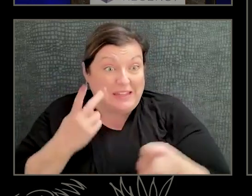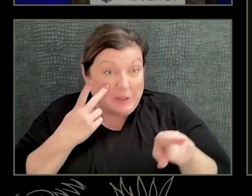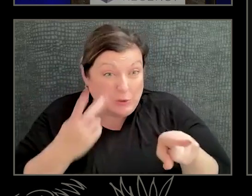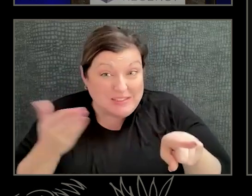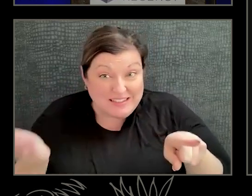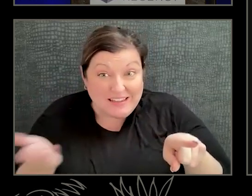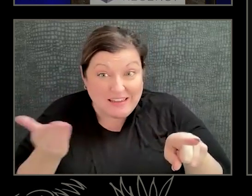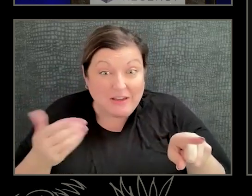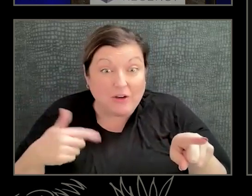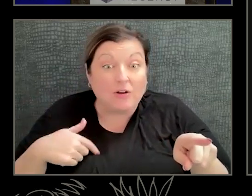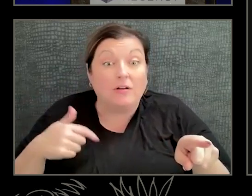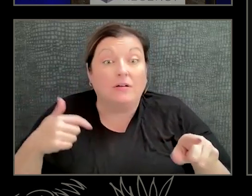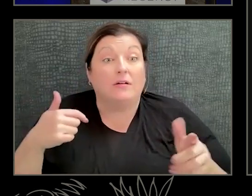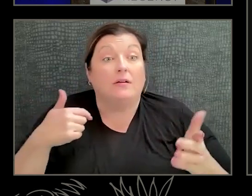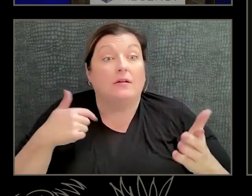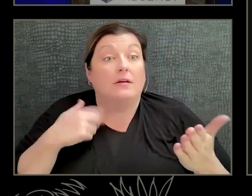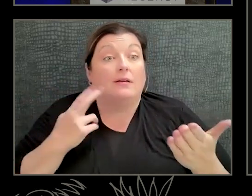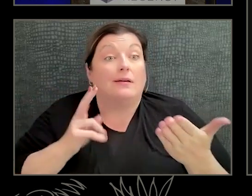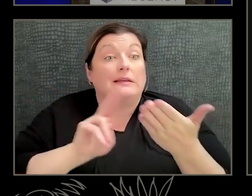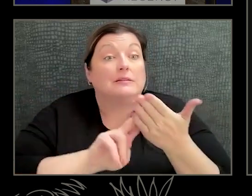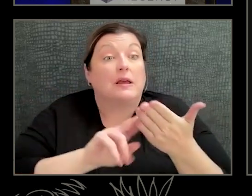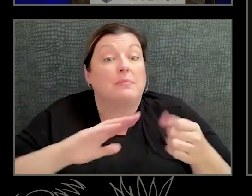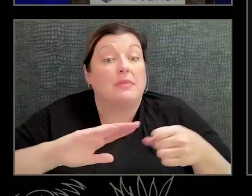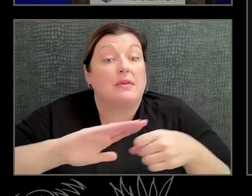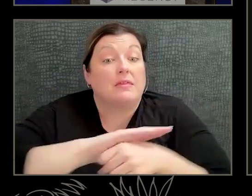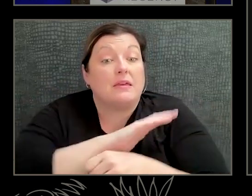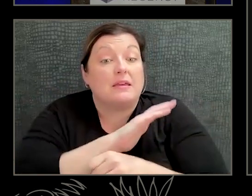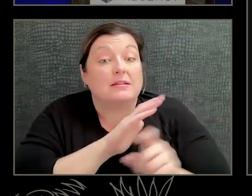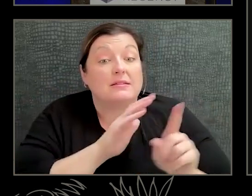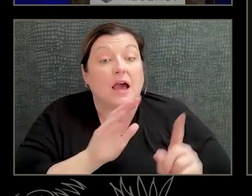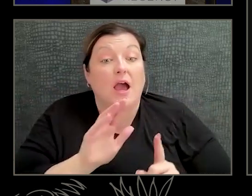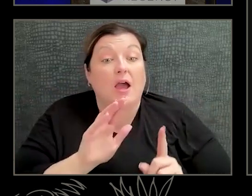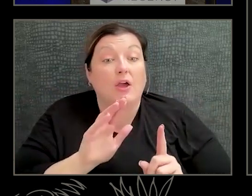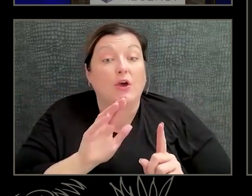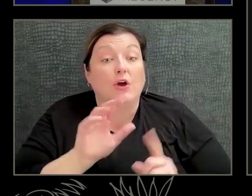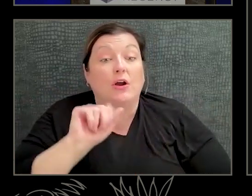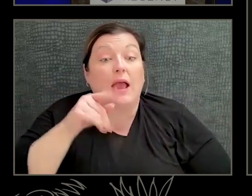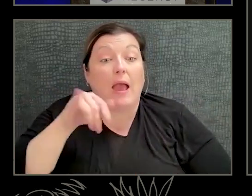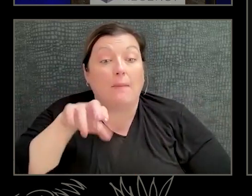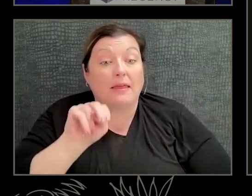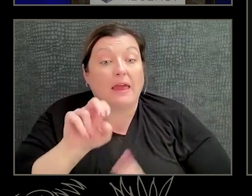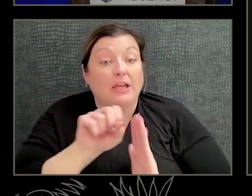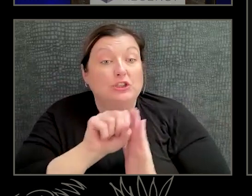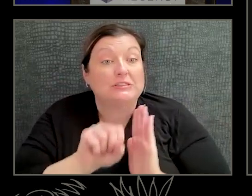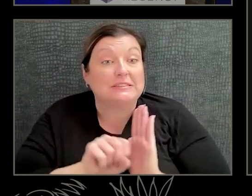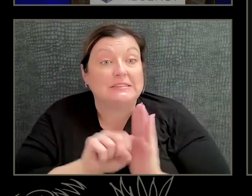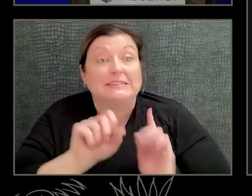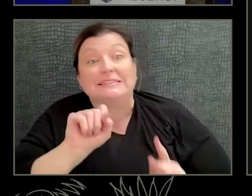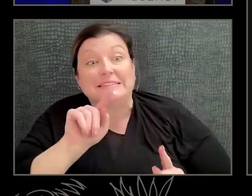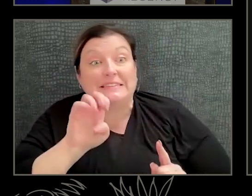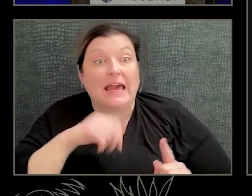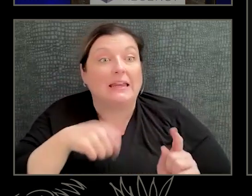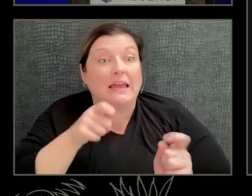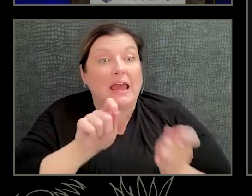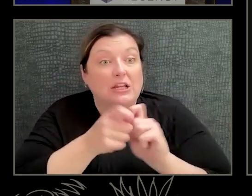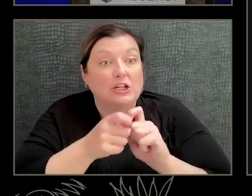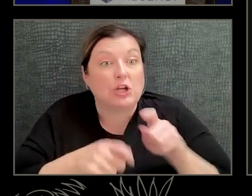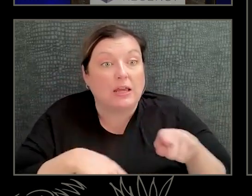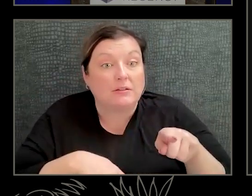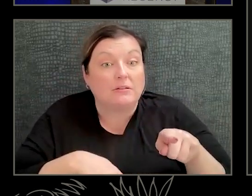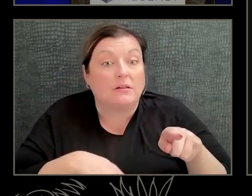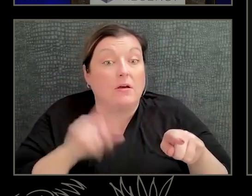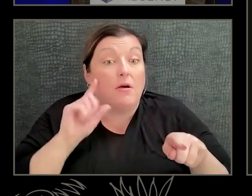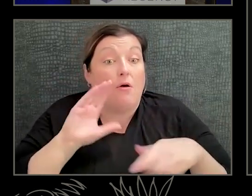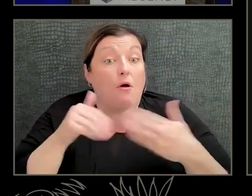I'm subscribing to the entire freaking application state, which means any state change is going to trigger a re-render in all the